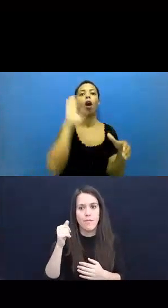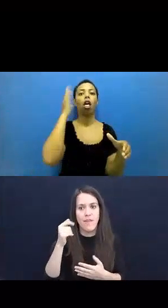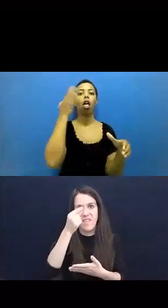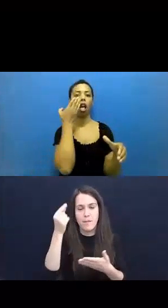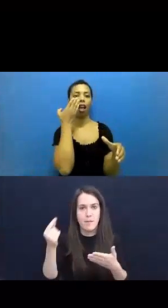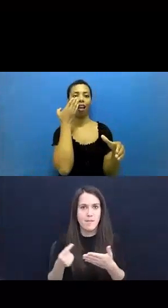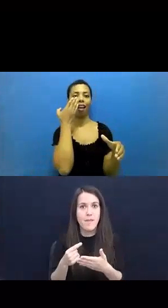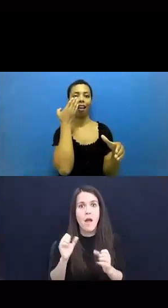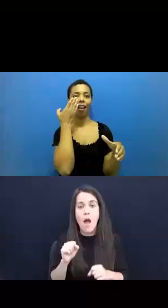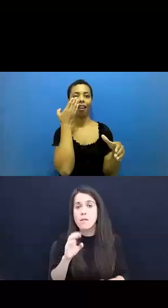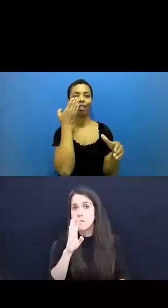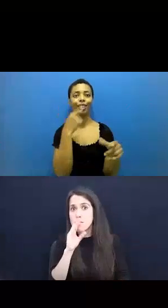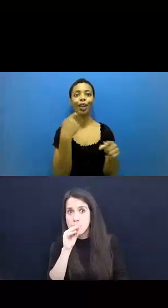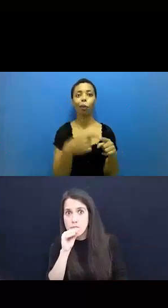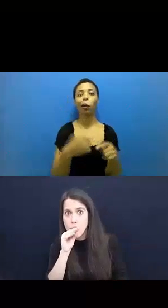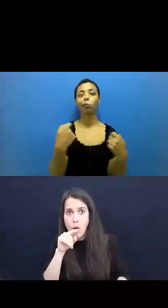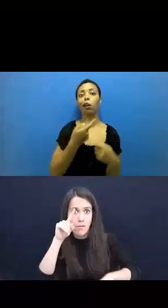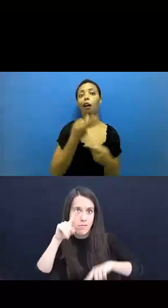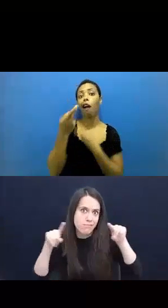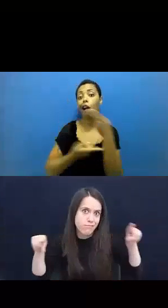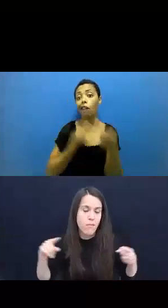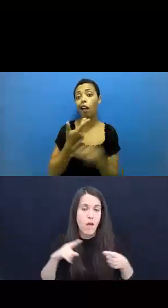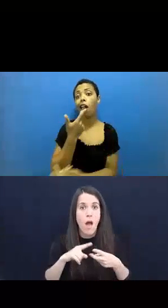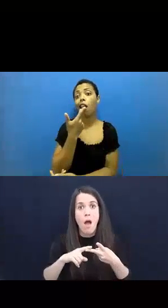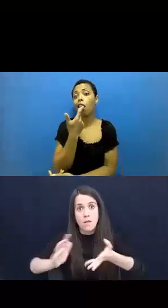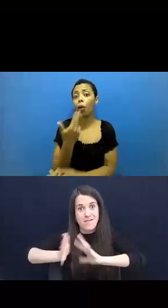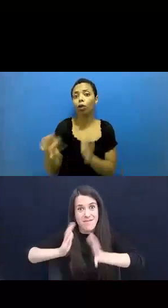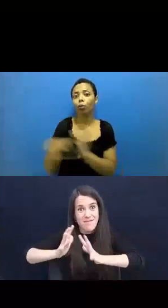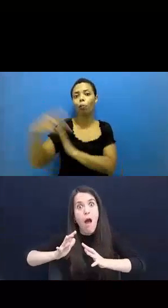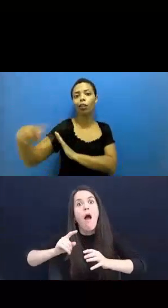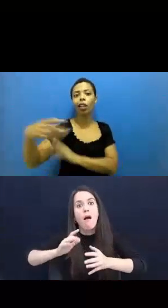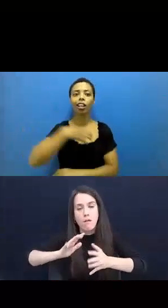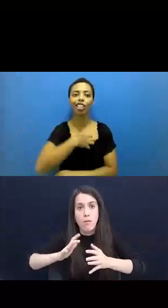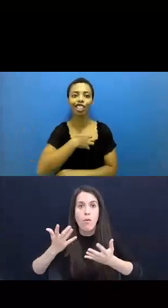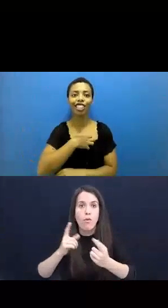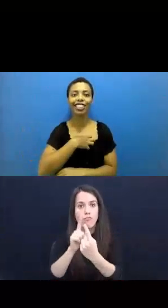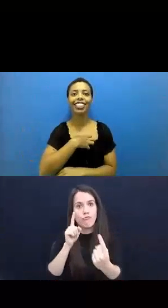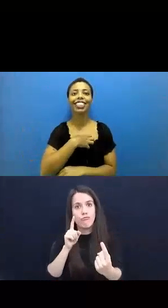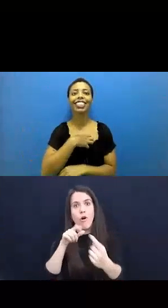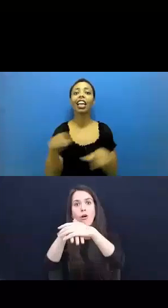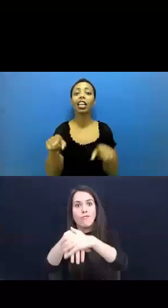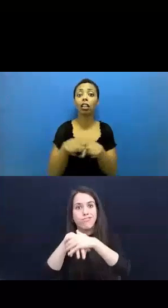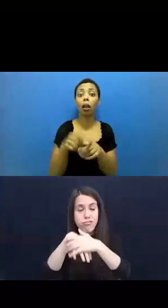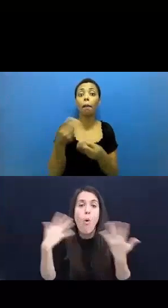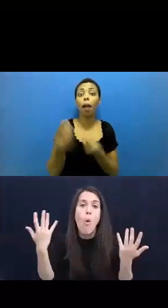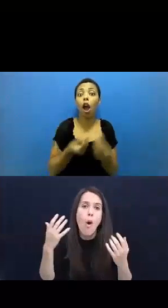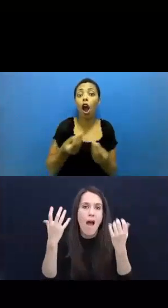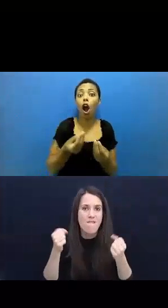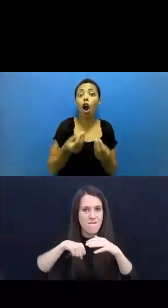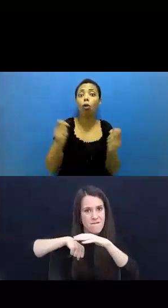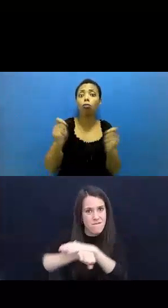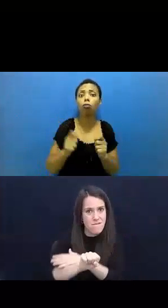have the spoken language users, you have sign language users, and you have the congenitally deaf-blind users.